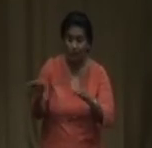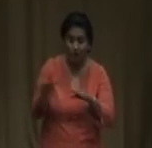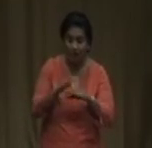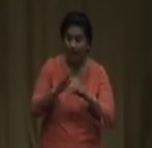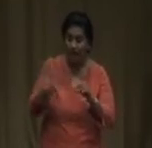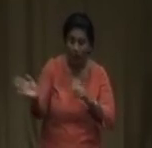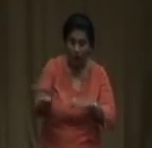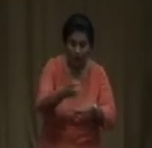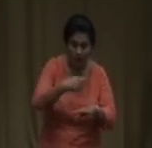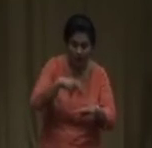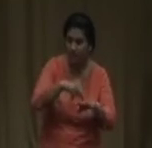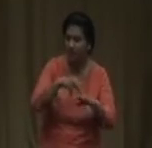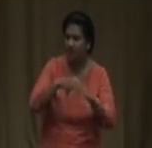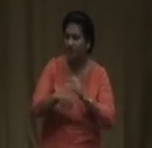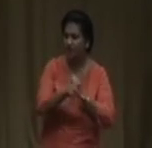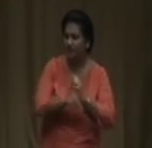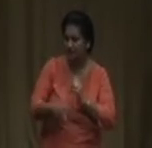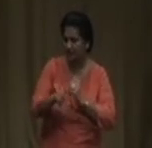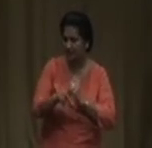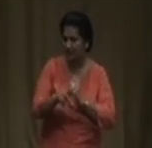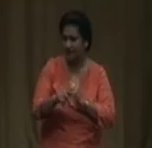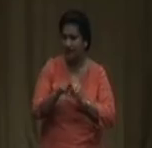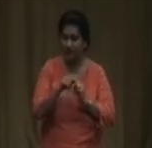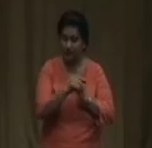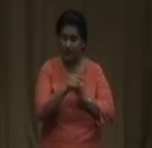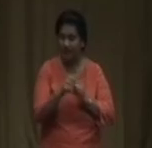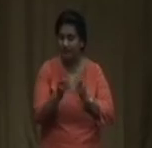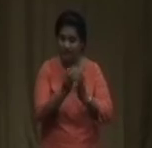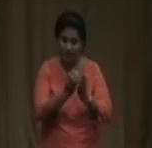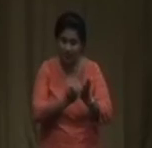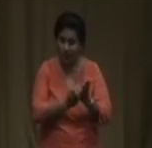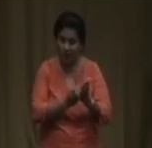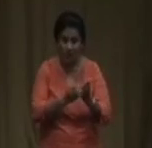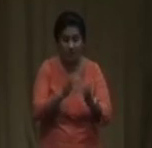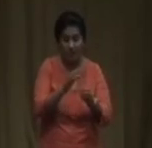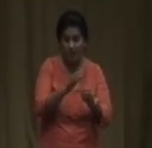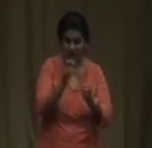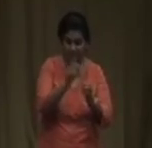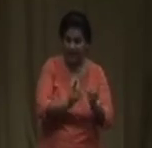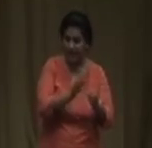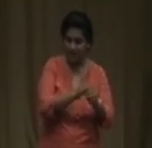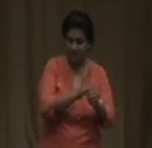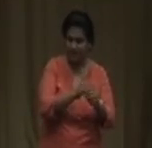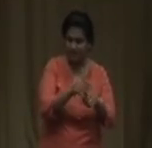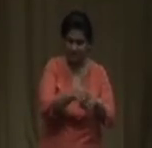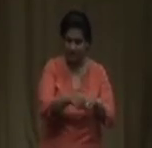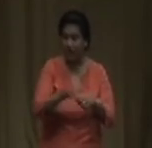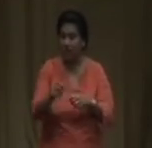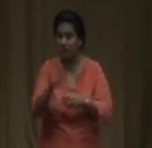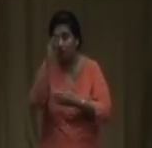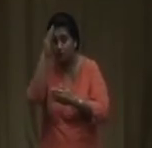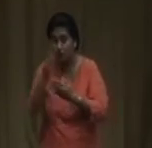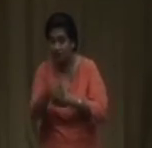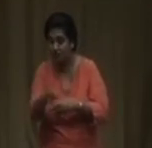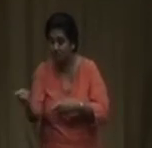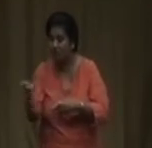Pacific. But what we did in this course is we designed the course in a way to allow learners to pursue their own